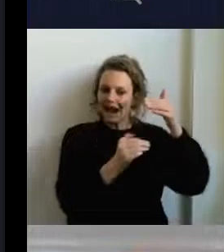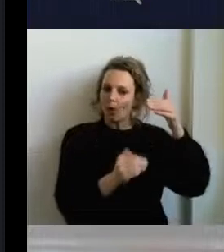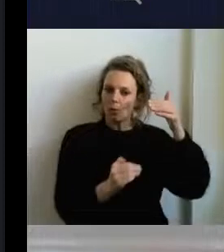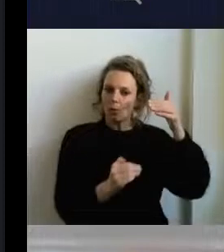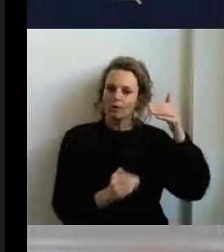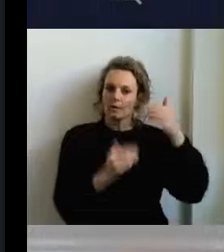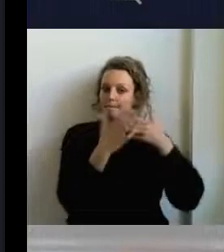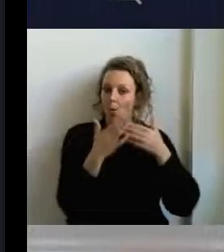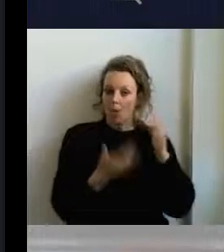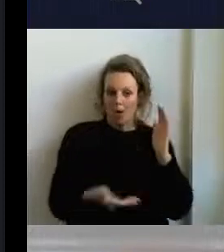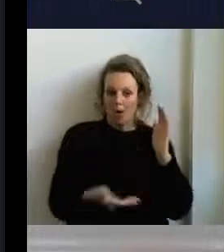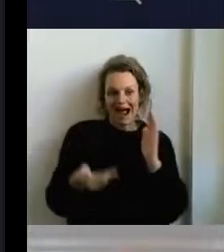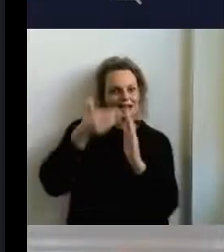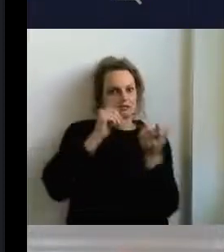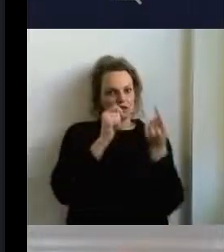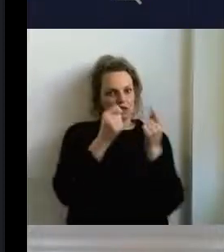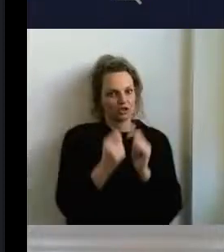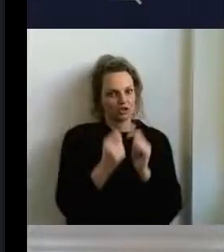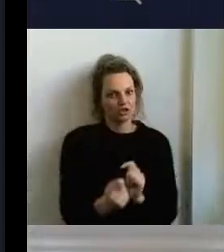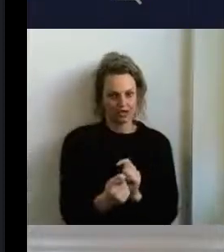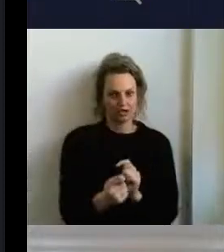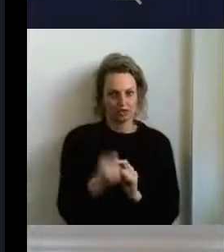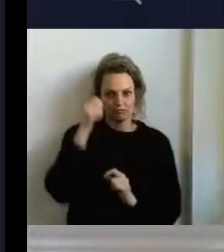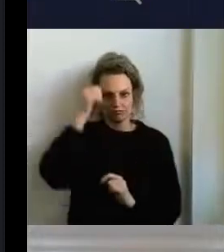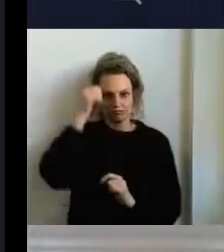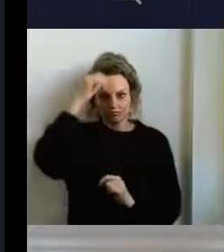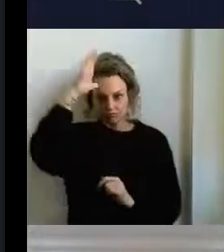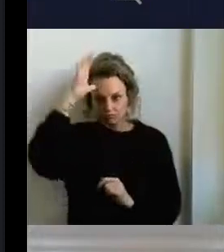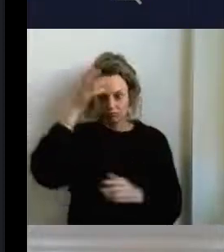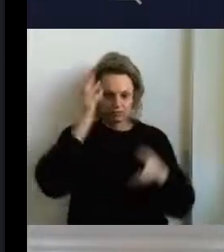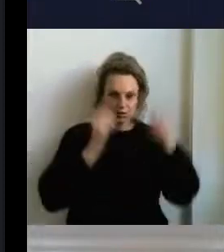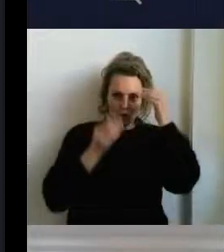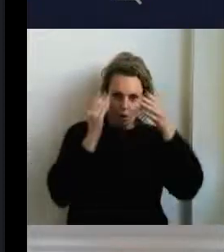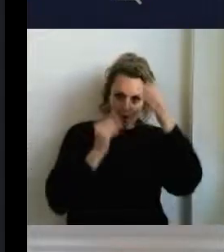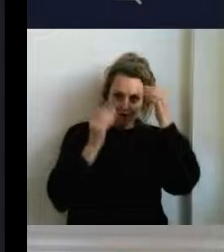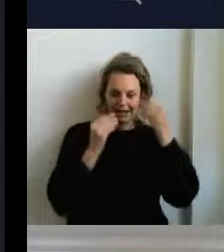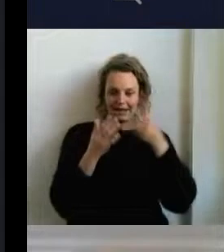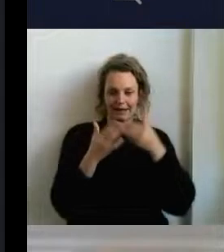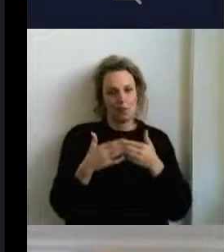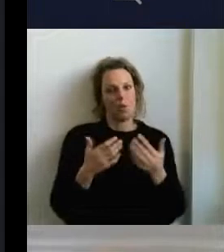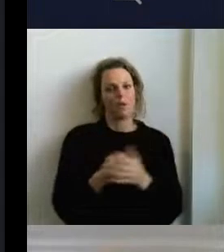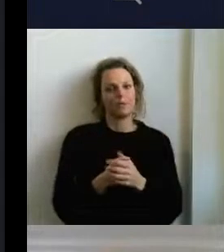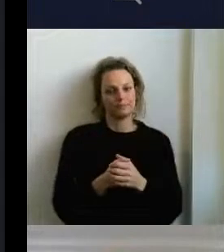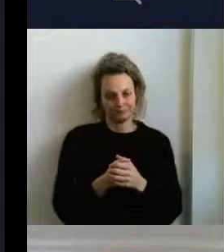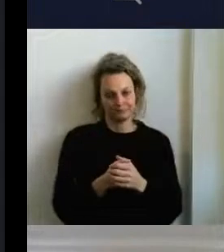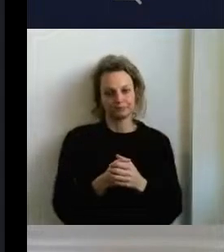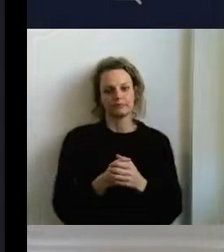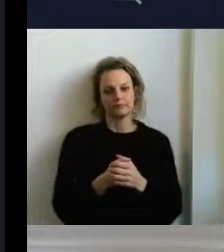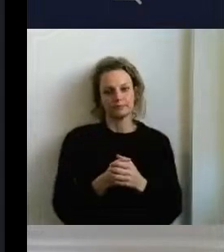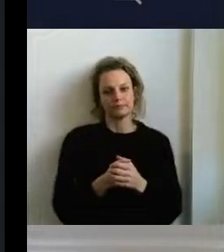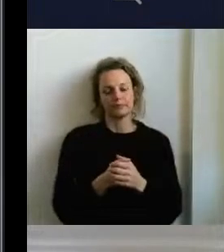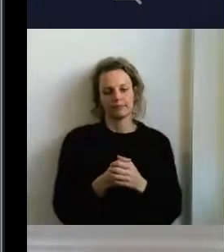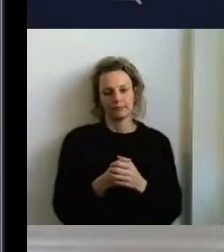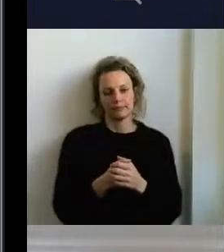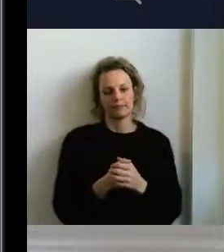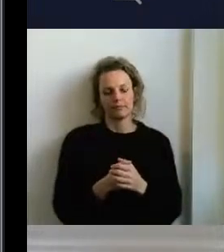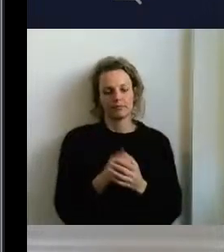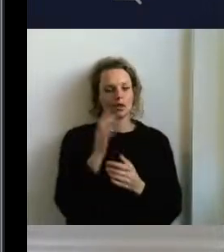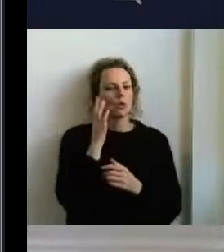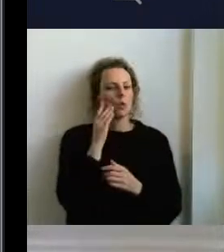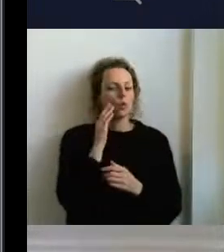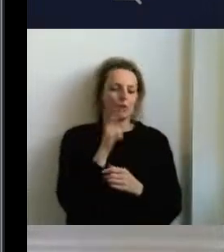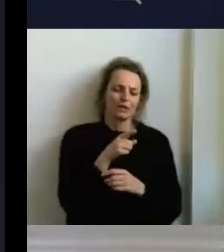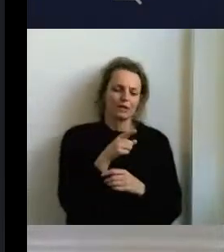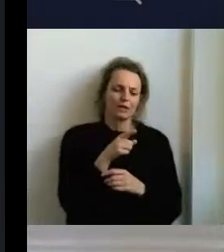honestly, huge for us in terms of people more self-prescribing, and adjusting their experience. When you talk about natural